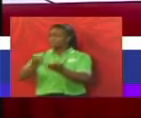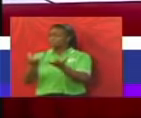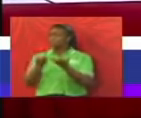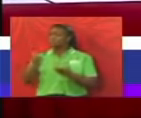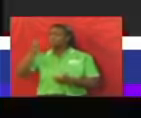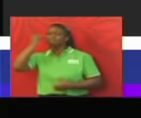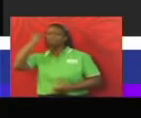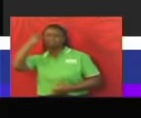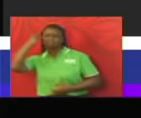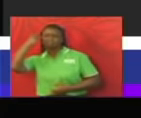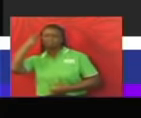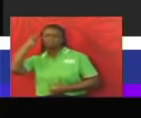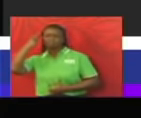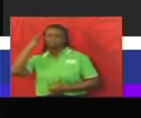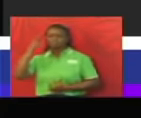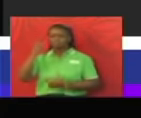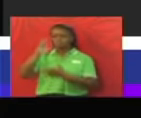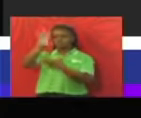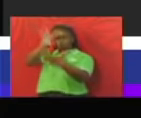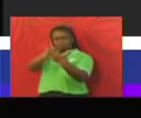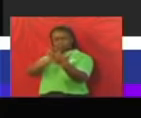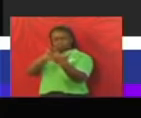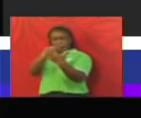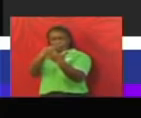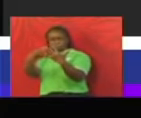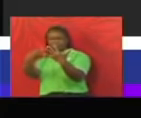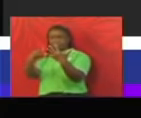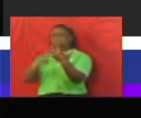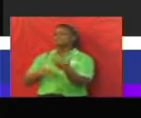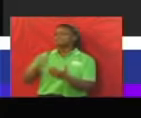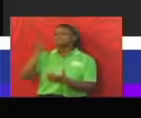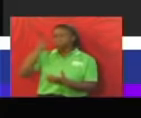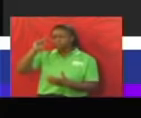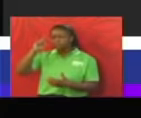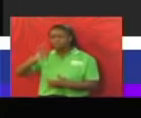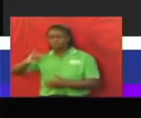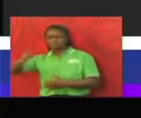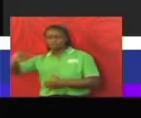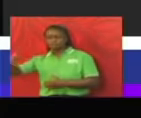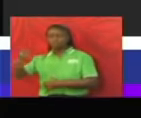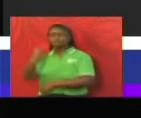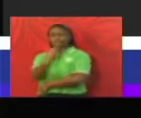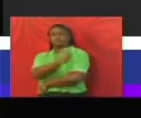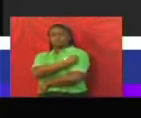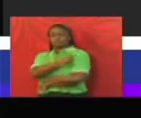the schedule of the rollout of the Johnson & Johnson vaccines that we have recently